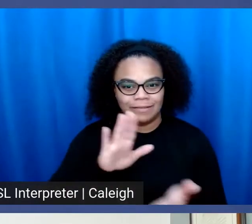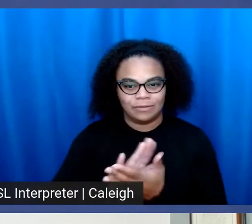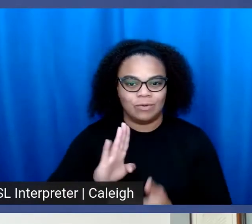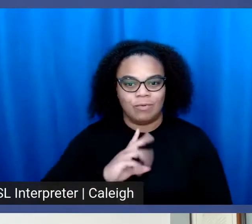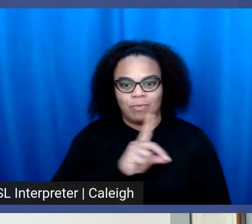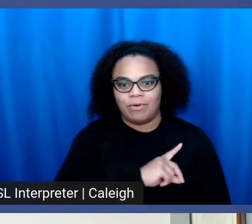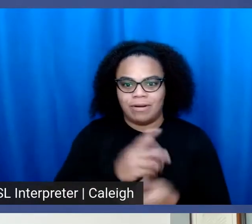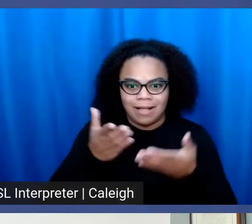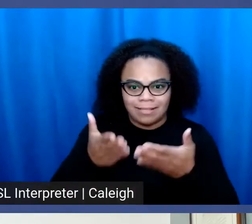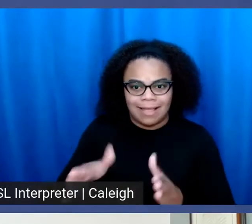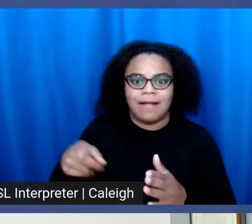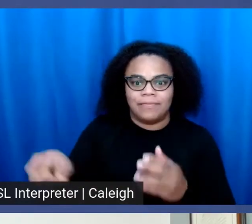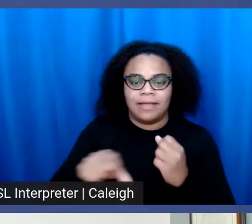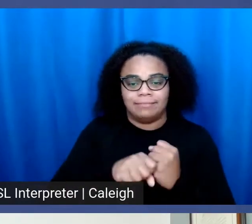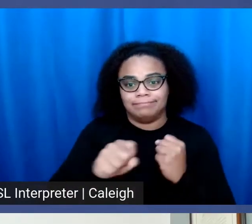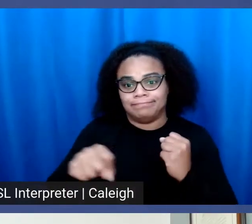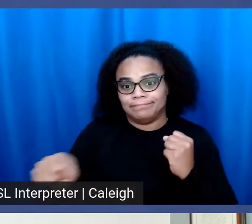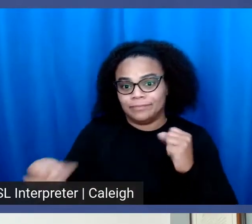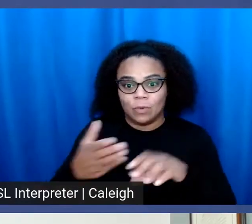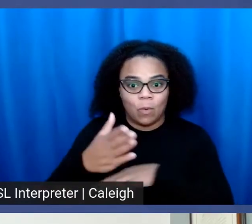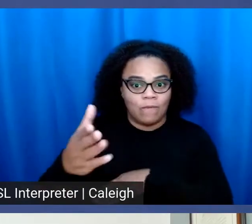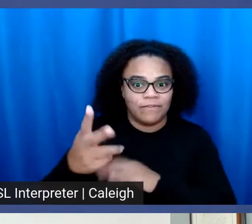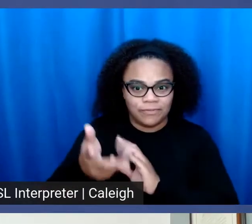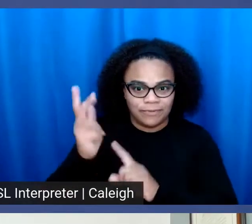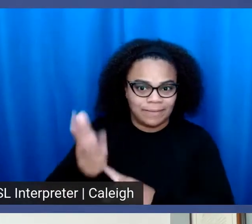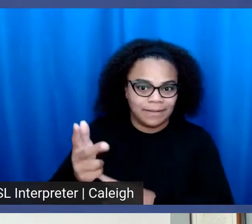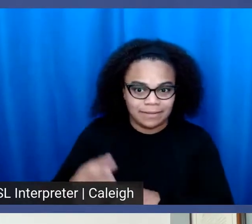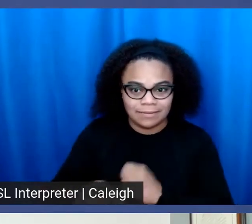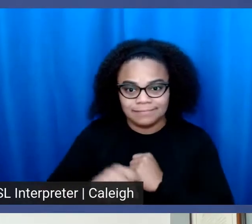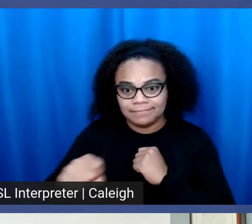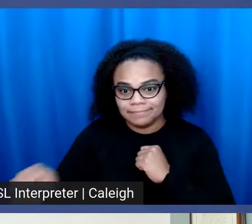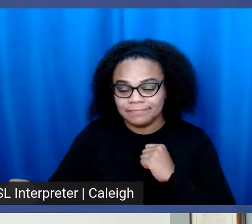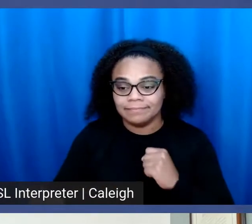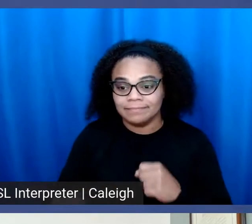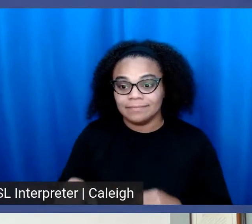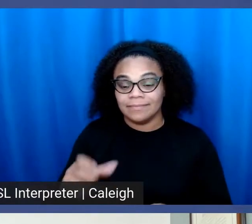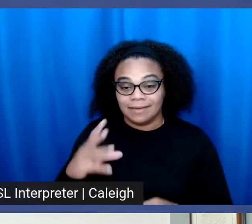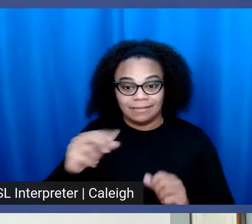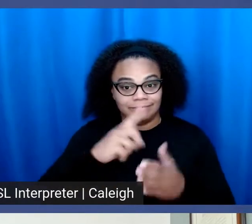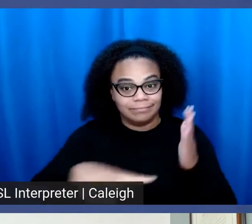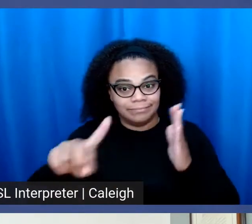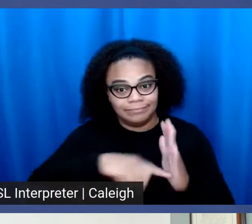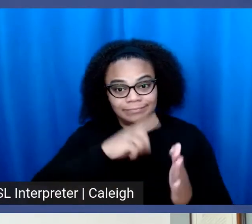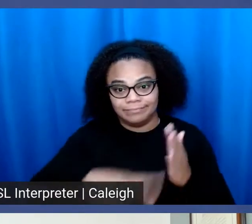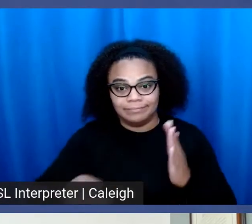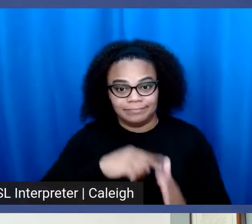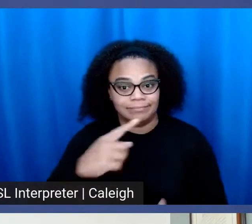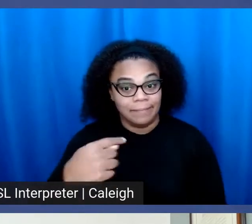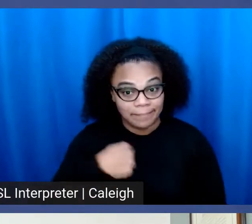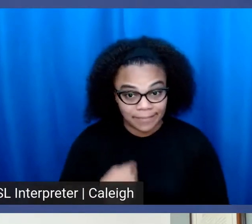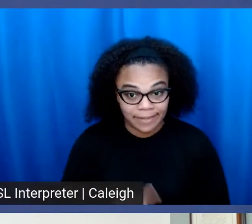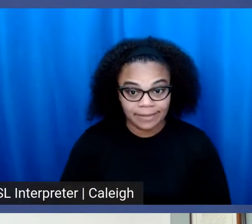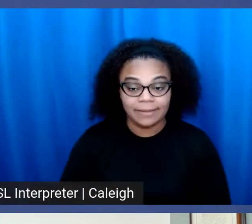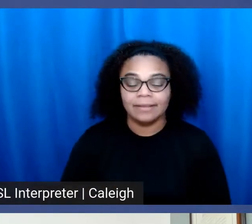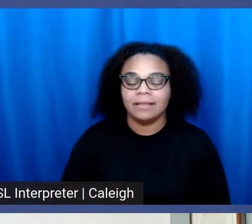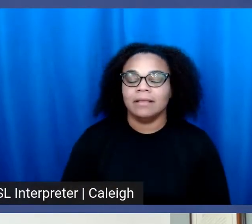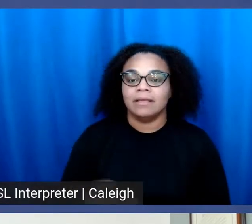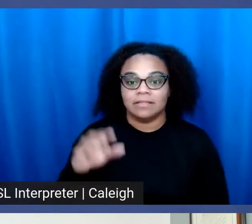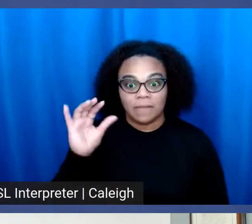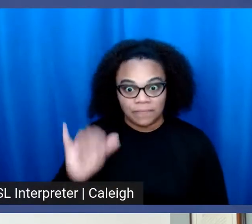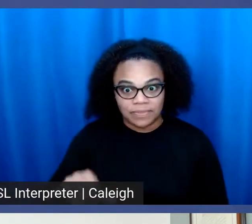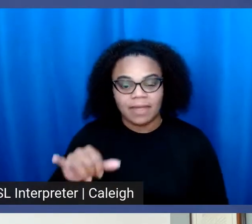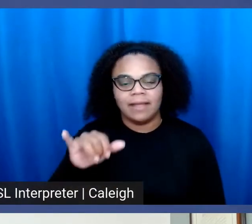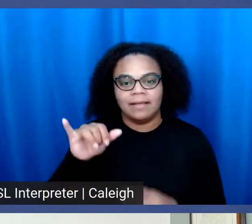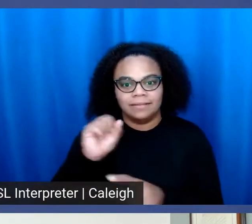allotted for board time. And in the process, I was defamed. So that in that very instance of managing their